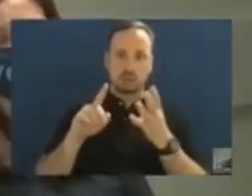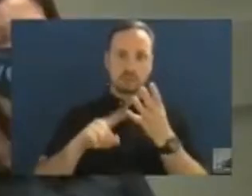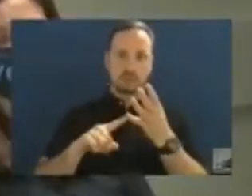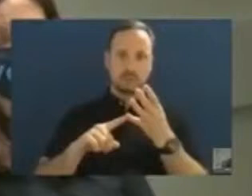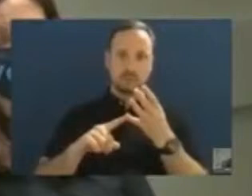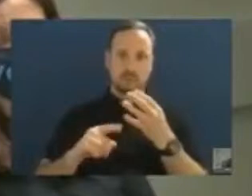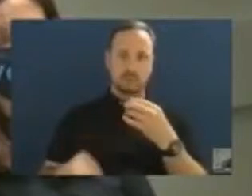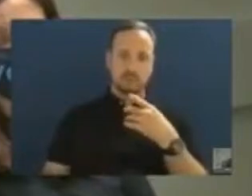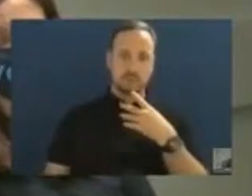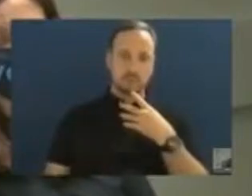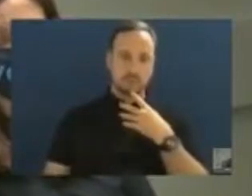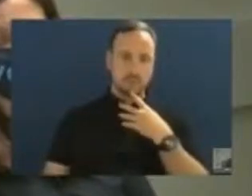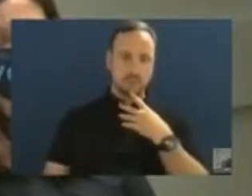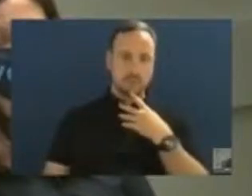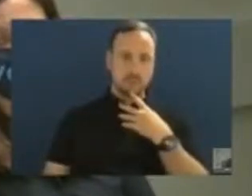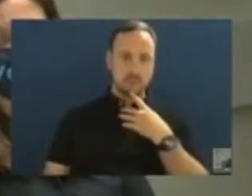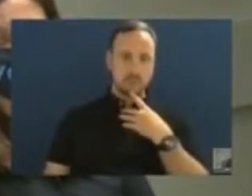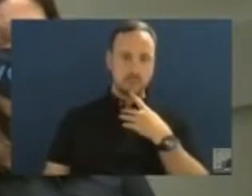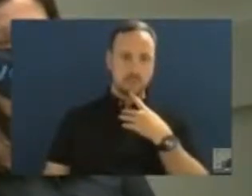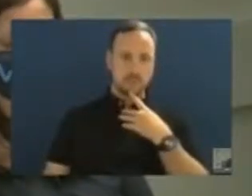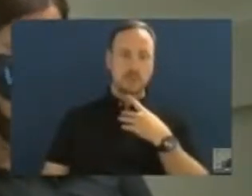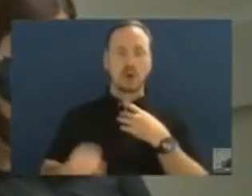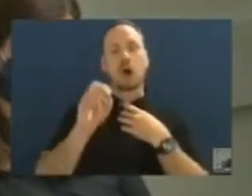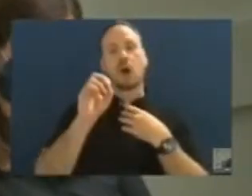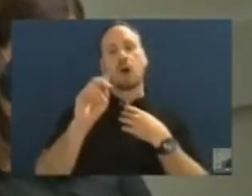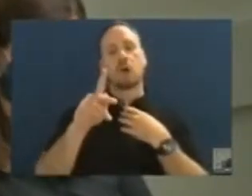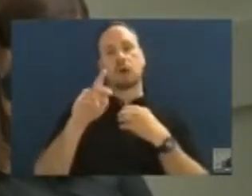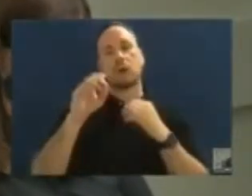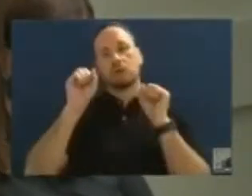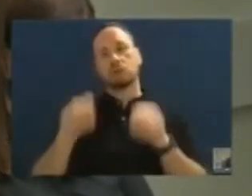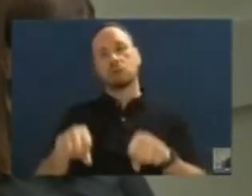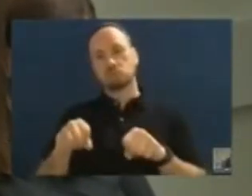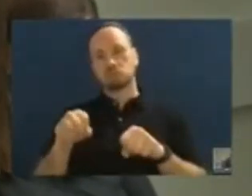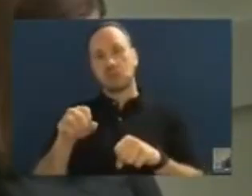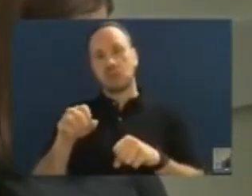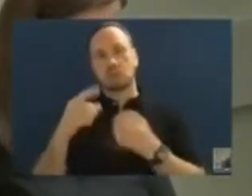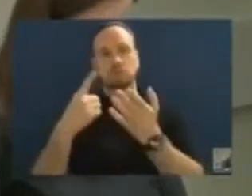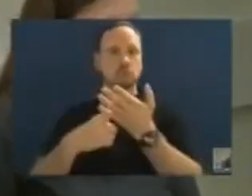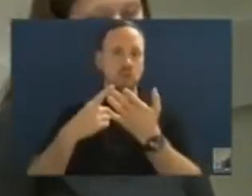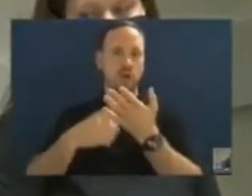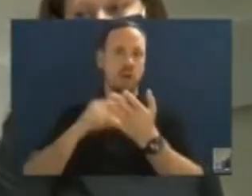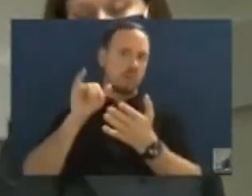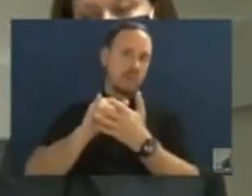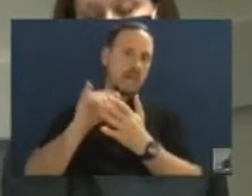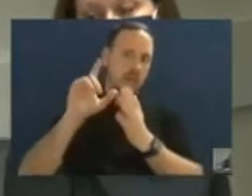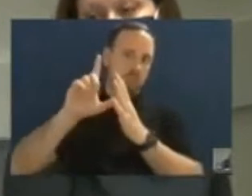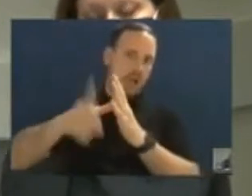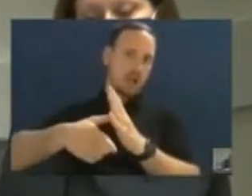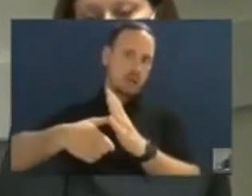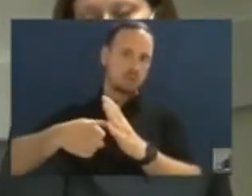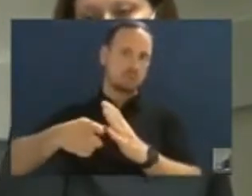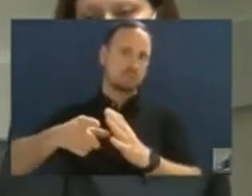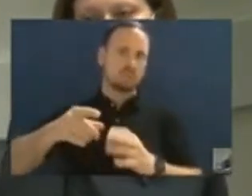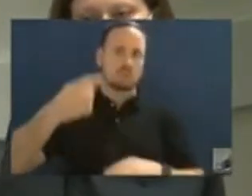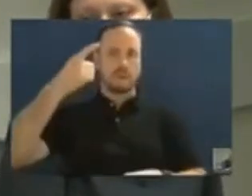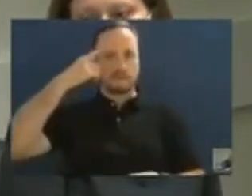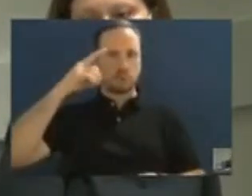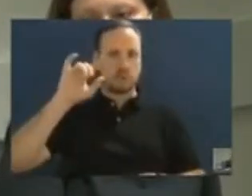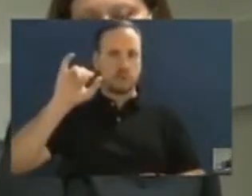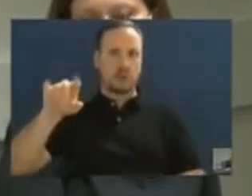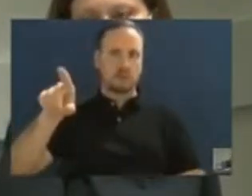we can revisit whatever the situation is for high school exams. That's a little trickier. Okay, thank you.